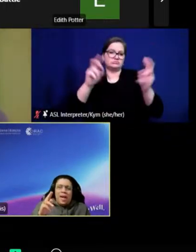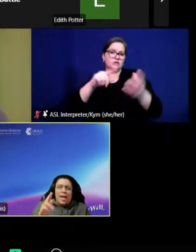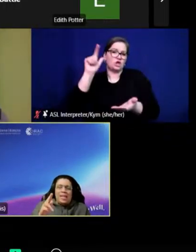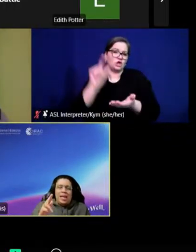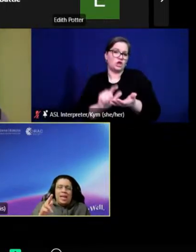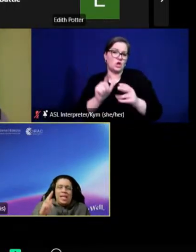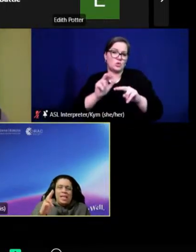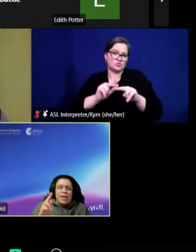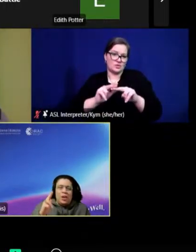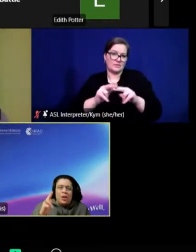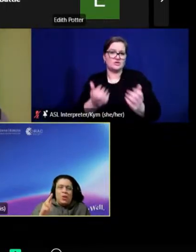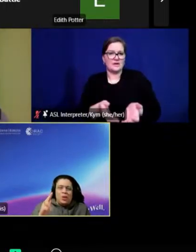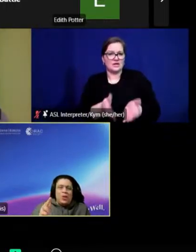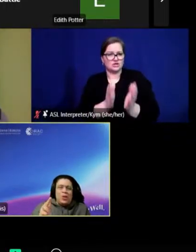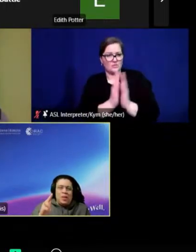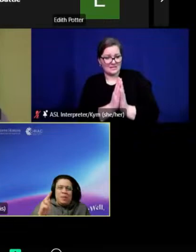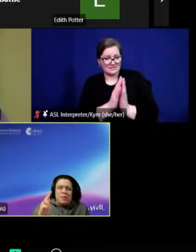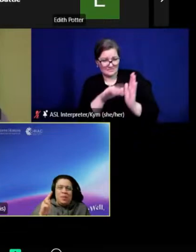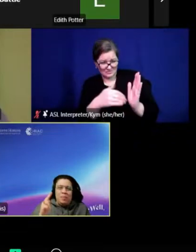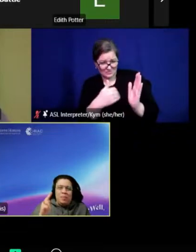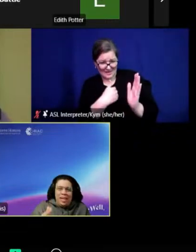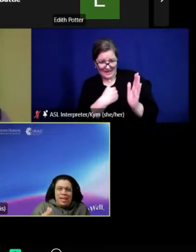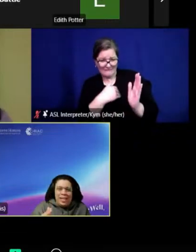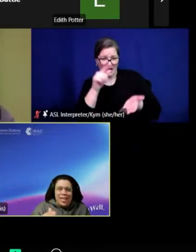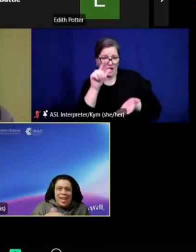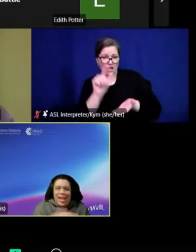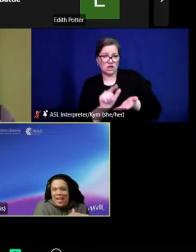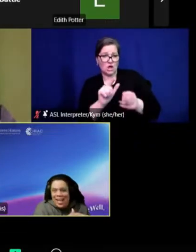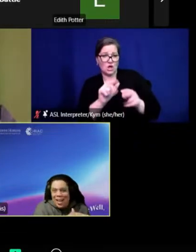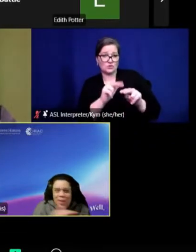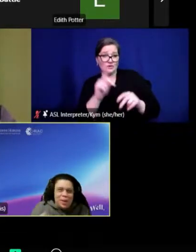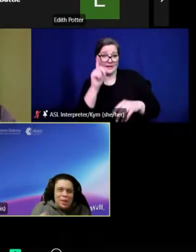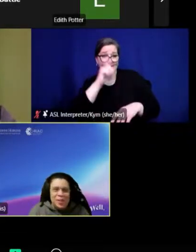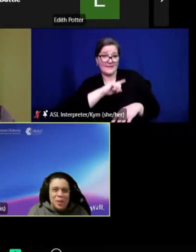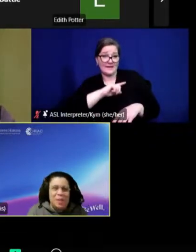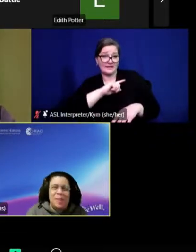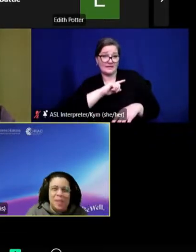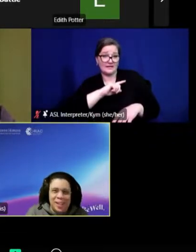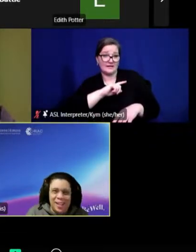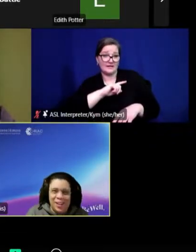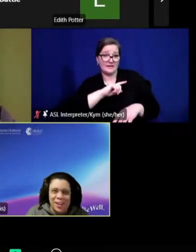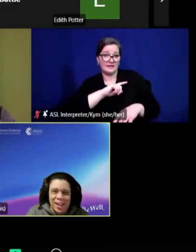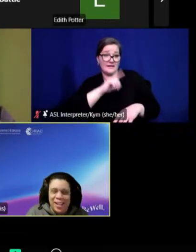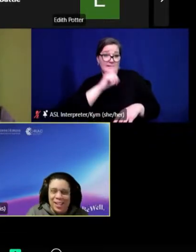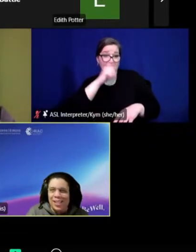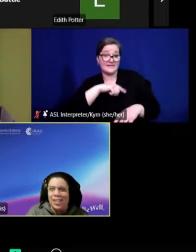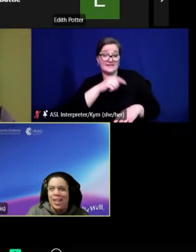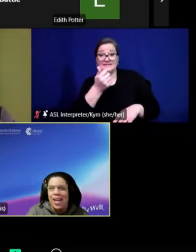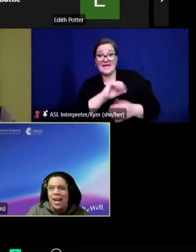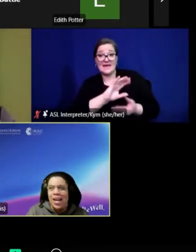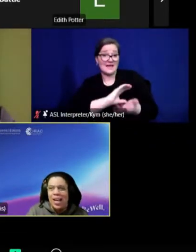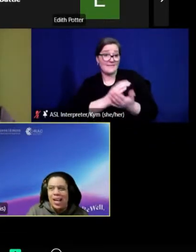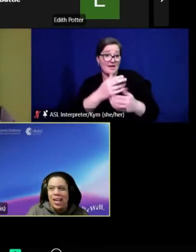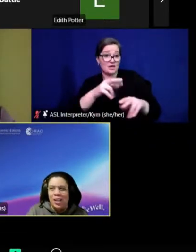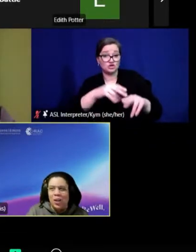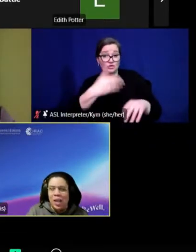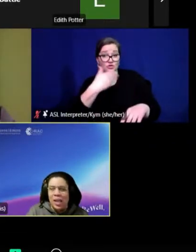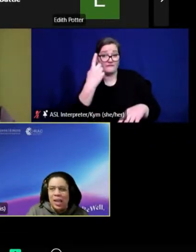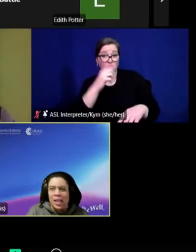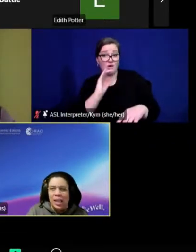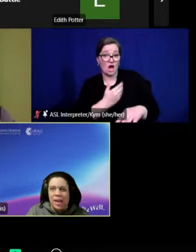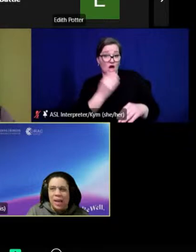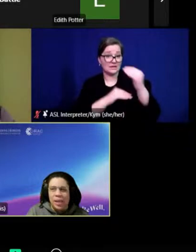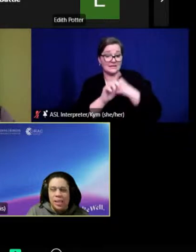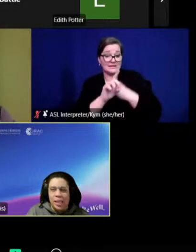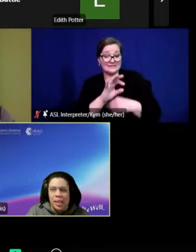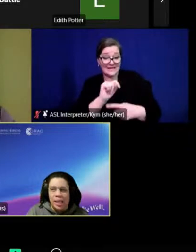to ask, like, is there a low sodium myth? Is any amount of sodium good in our diets? And then